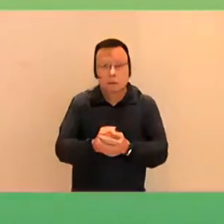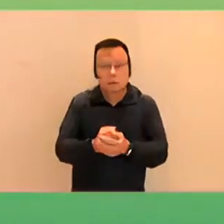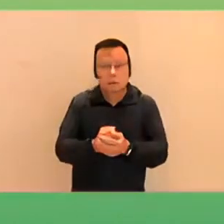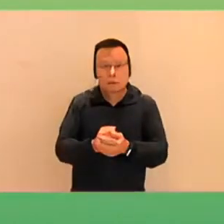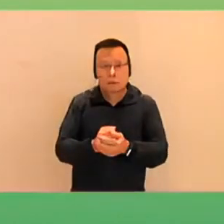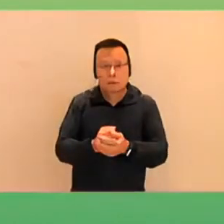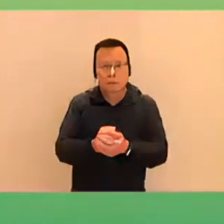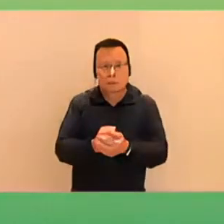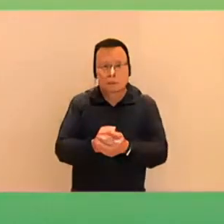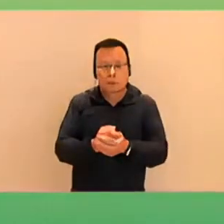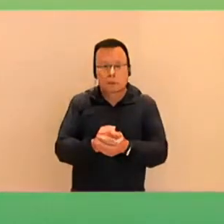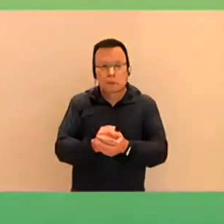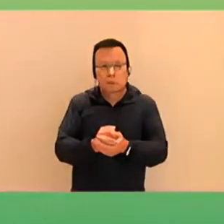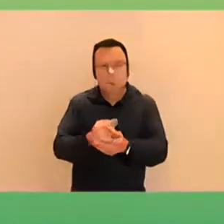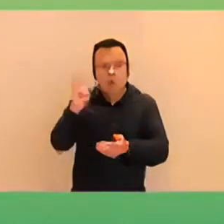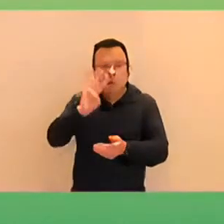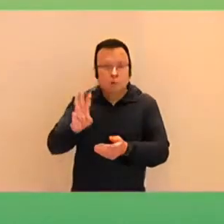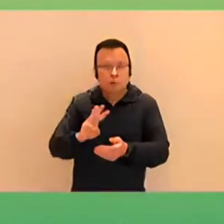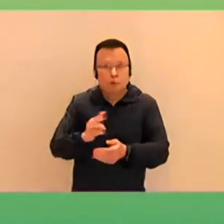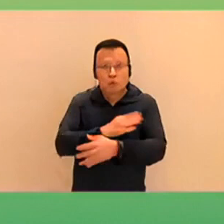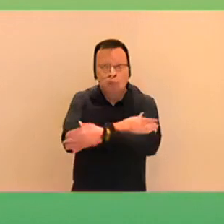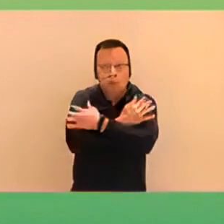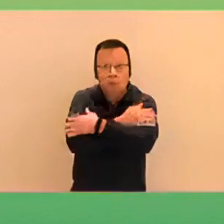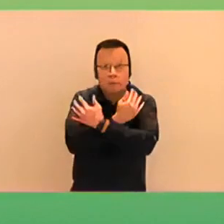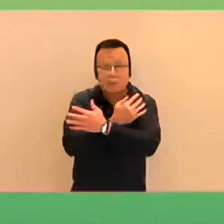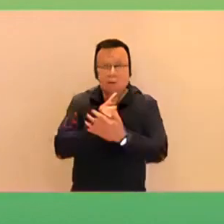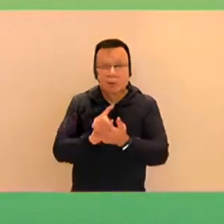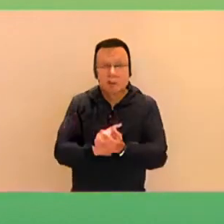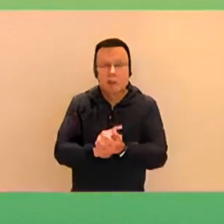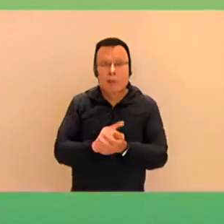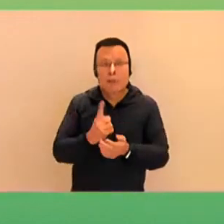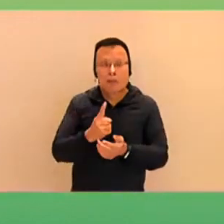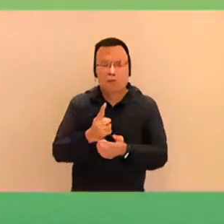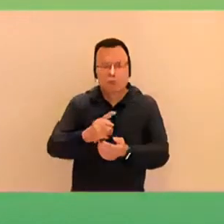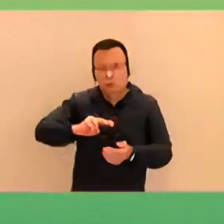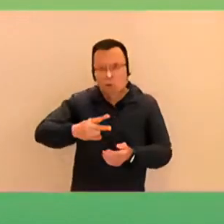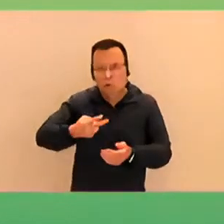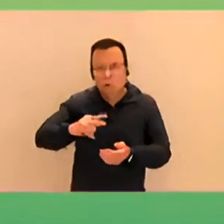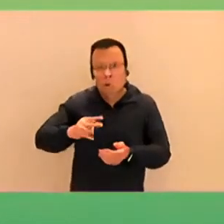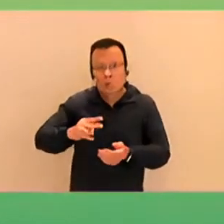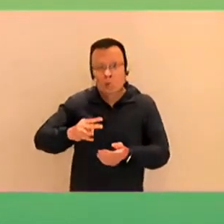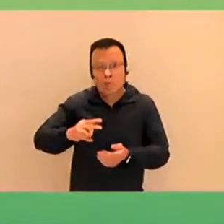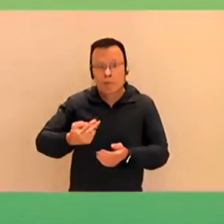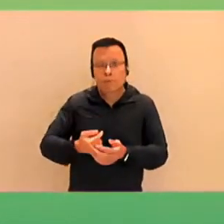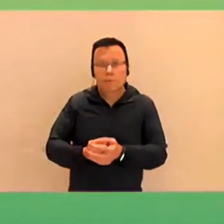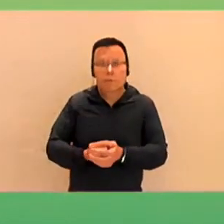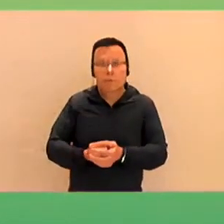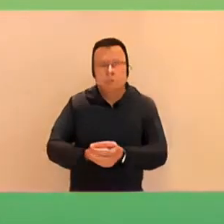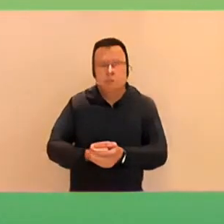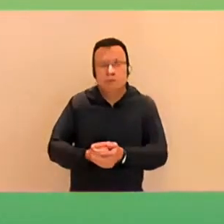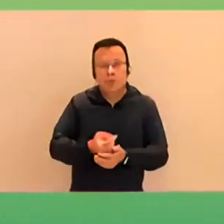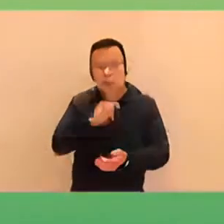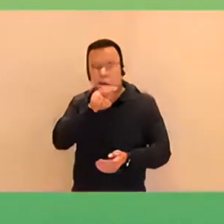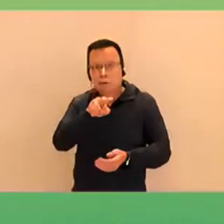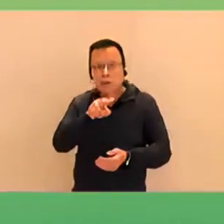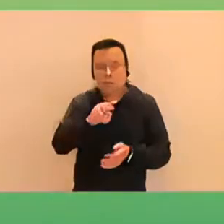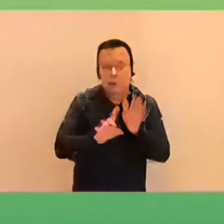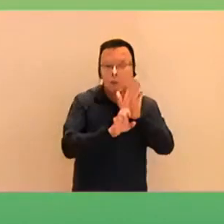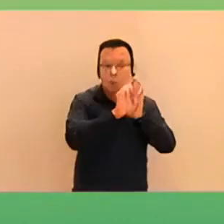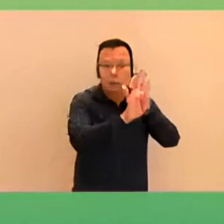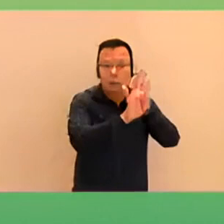temperature to adjust according to the weather and to the building operation. So it's not very, very difficult.